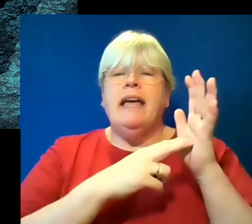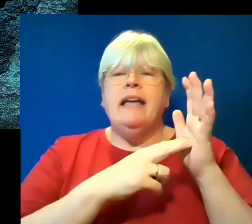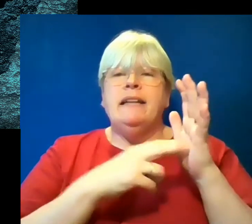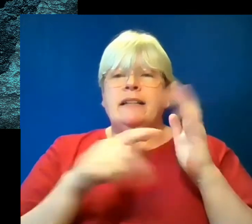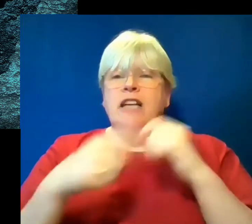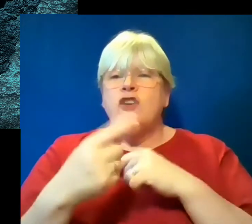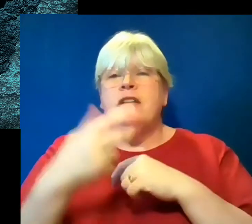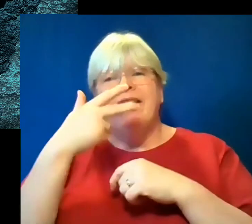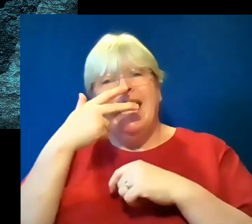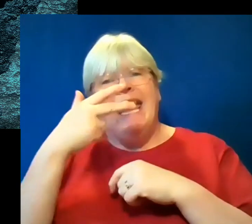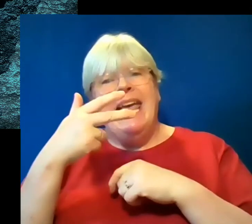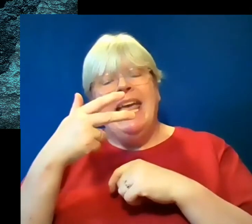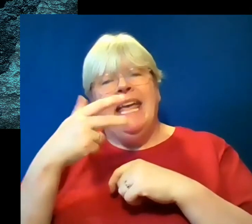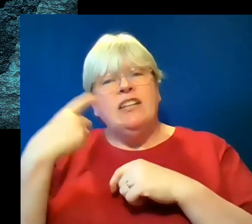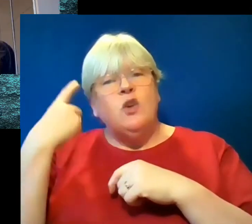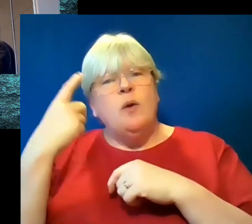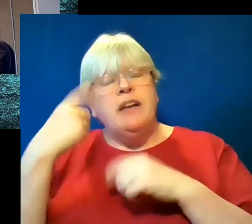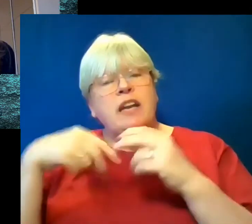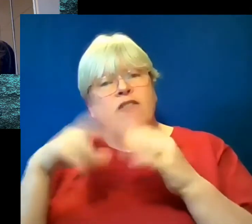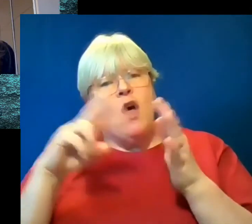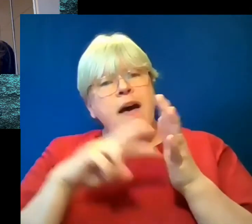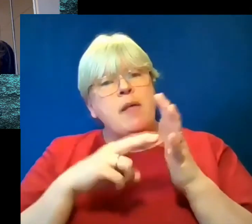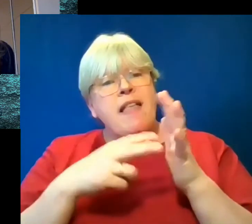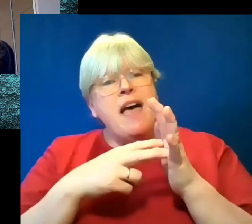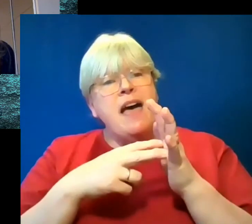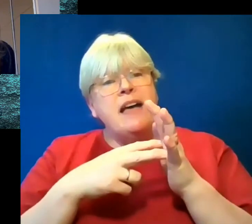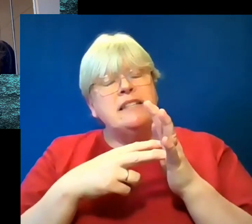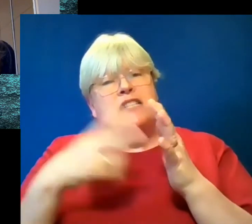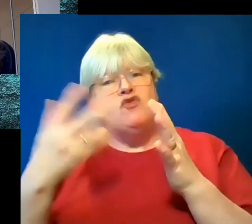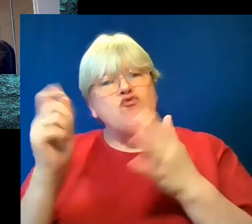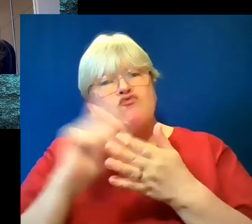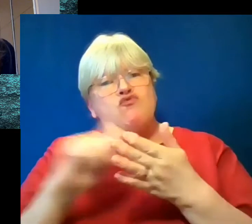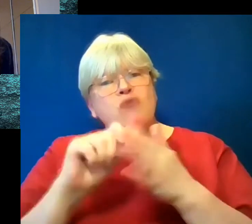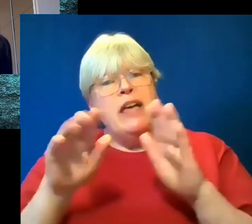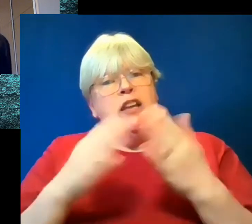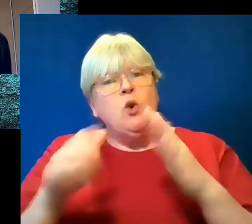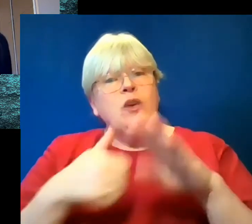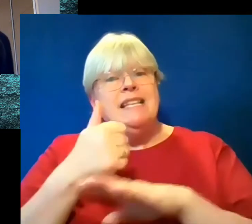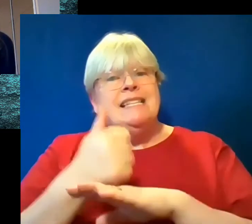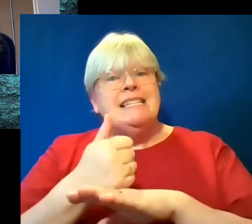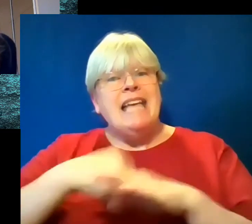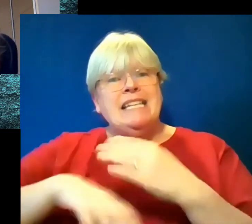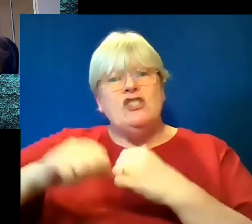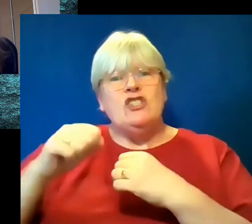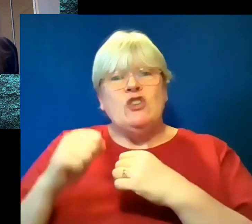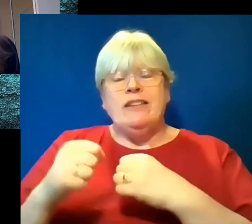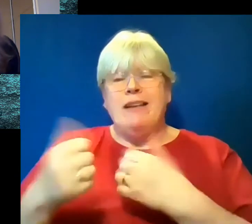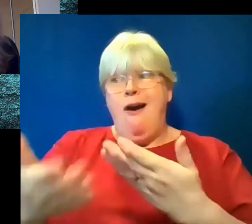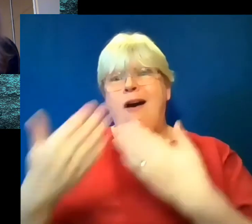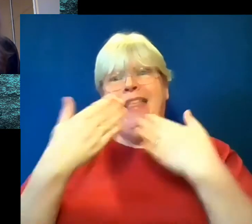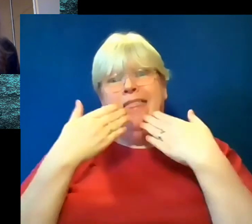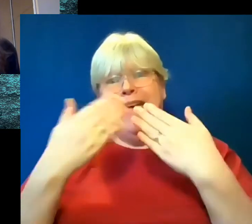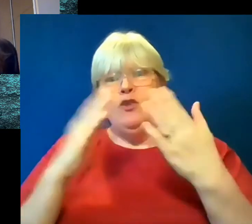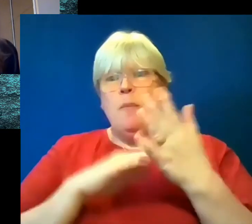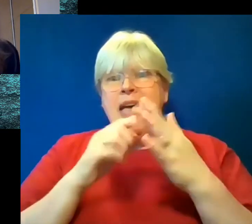she's wondering if you've got any plans to write a book that's set in Scotland. Oh, Megan, that's such a lovely question.